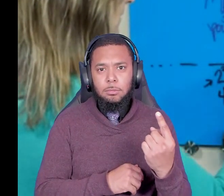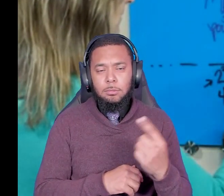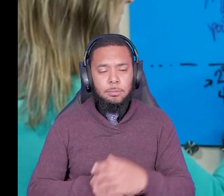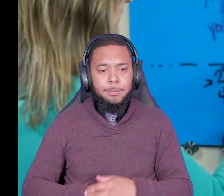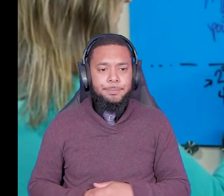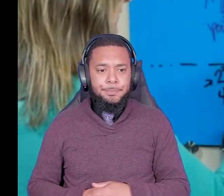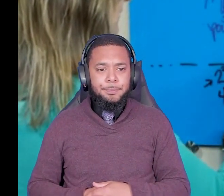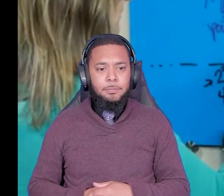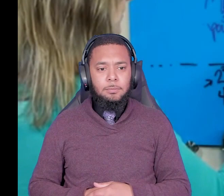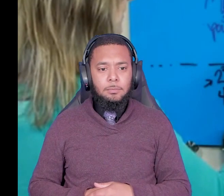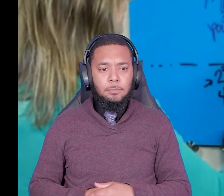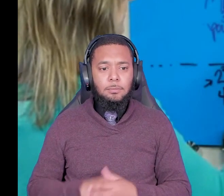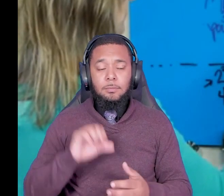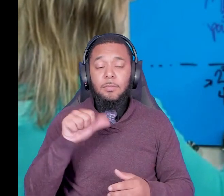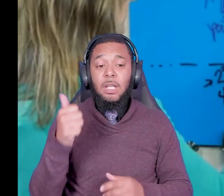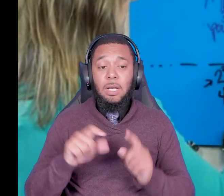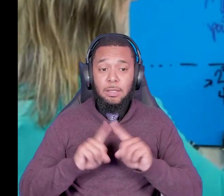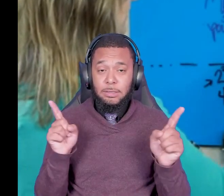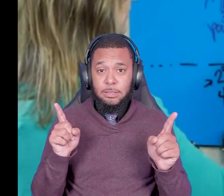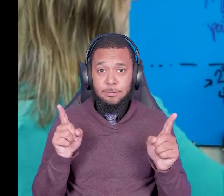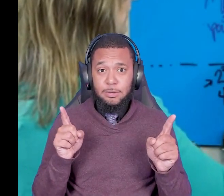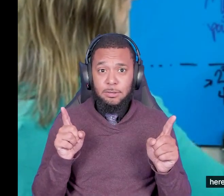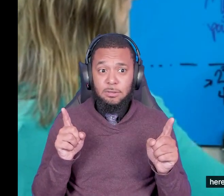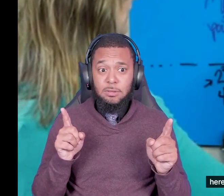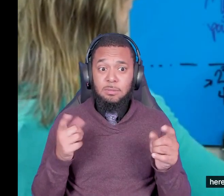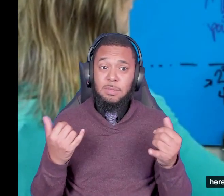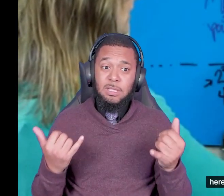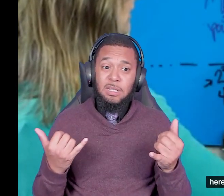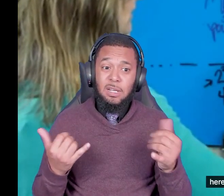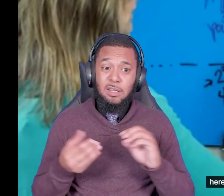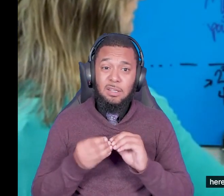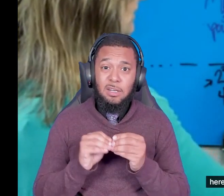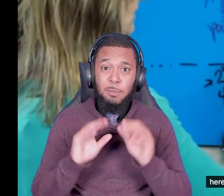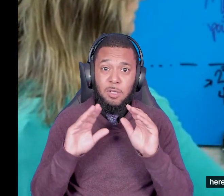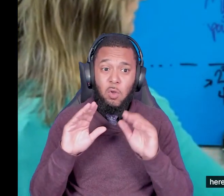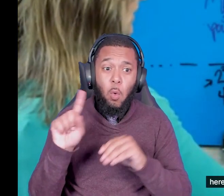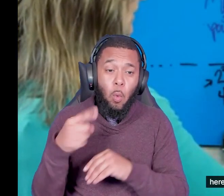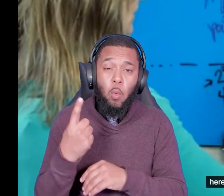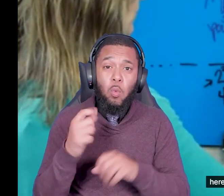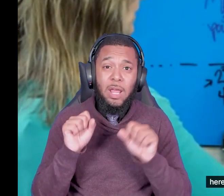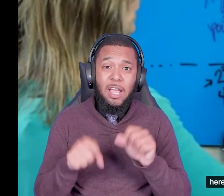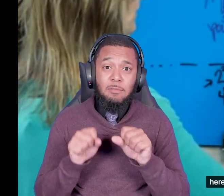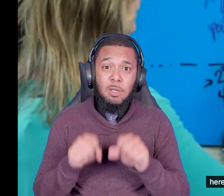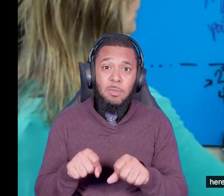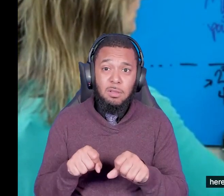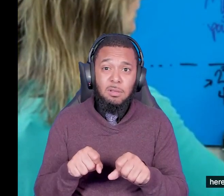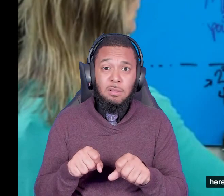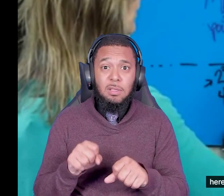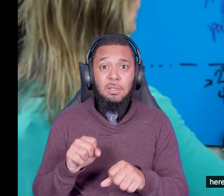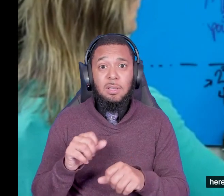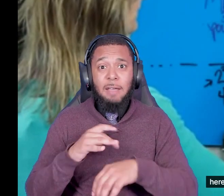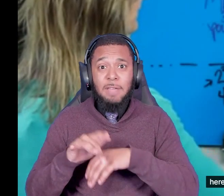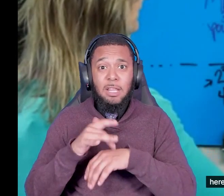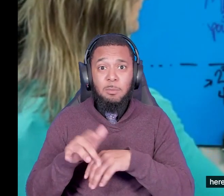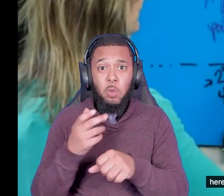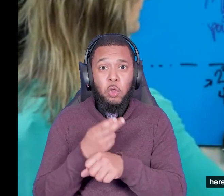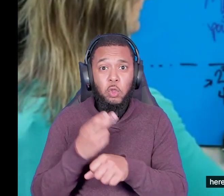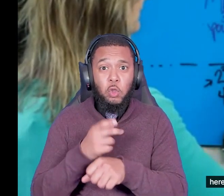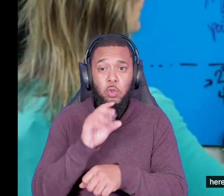But now another difference is the only digits I can use here are a 1 or a